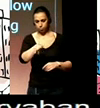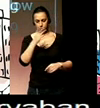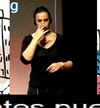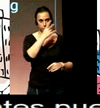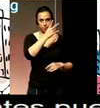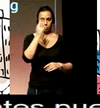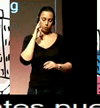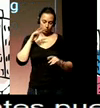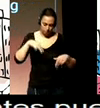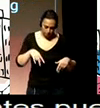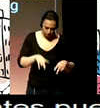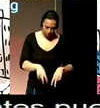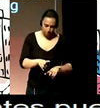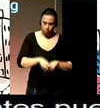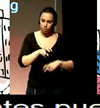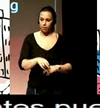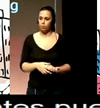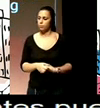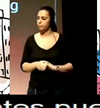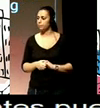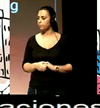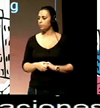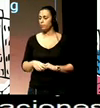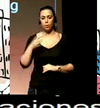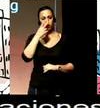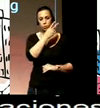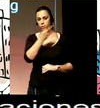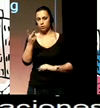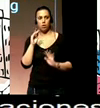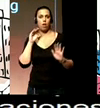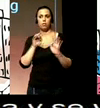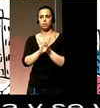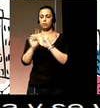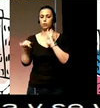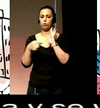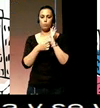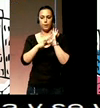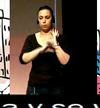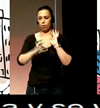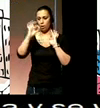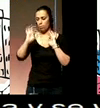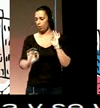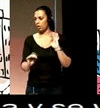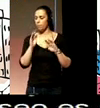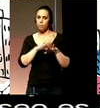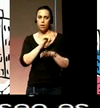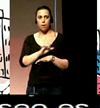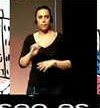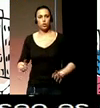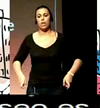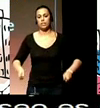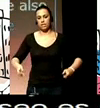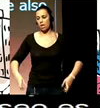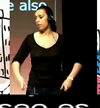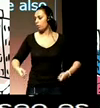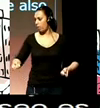The museum is fully accessible for wheelchair users. Wheelchairs are also available free of charge at the museum entrance for those